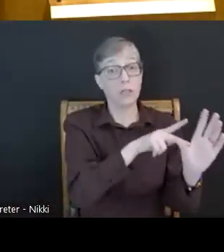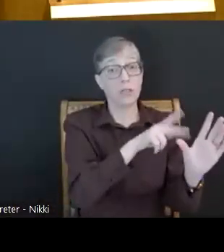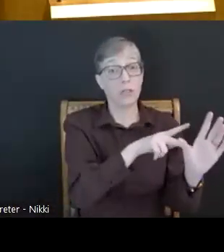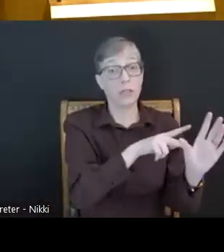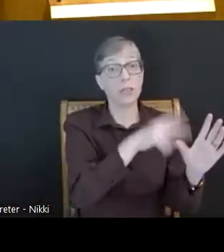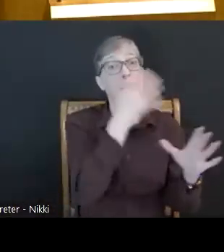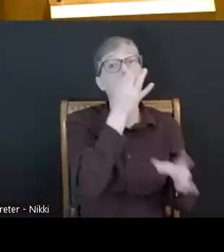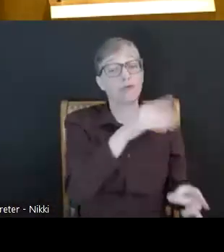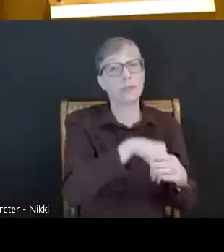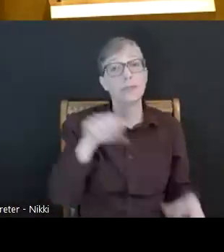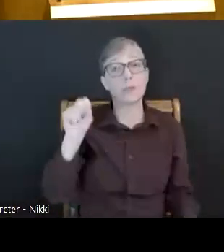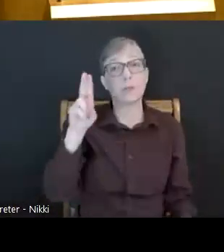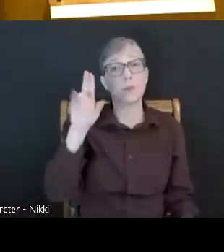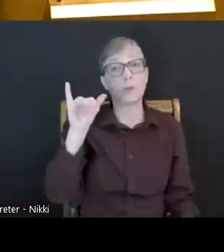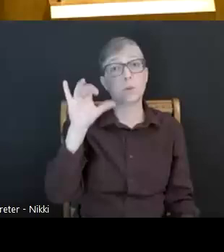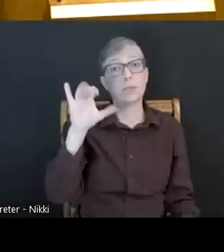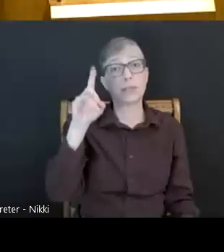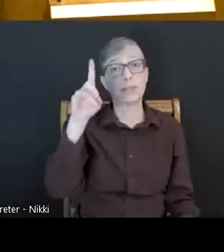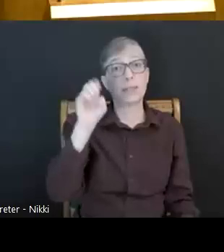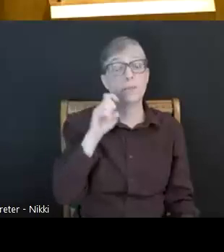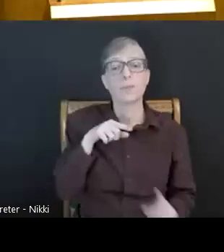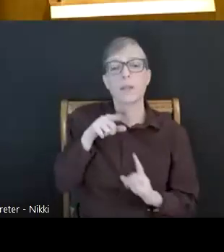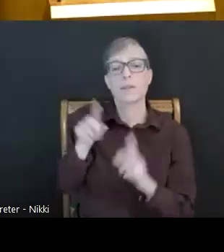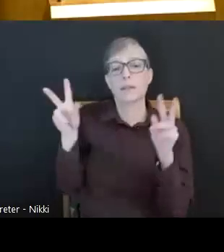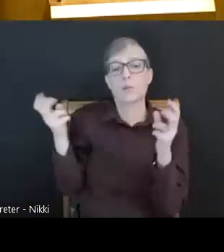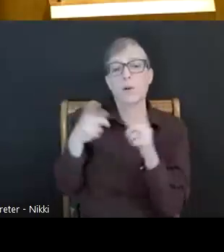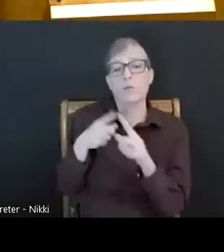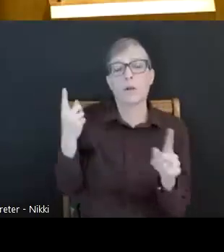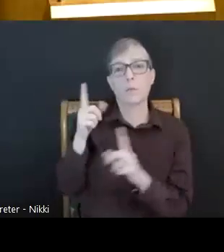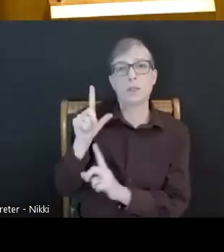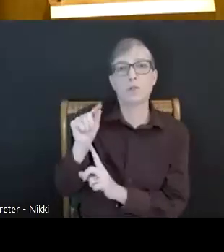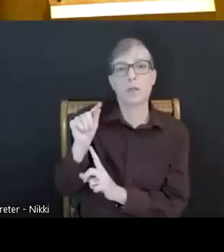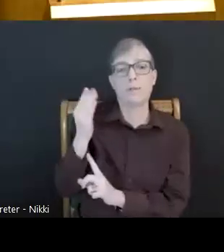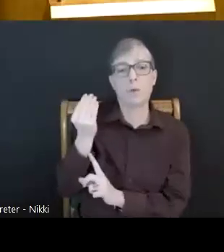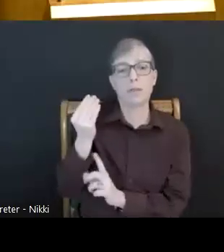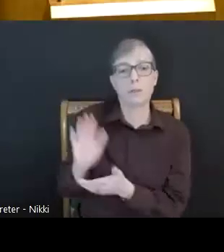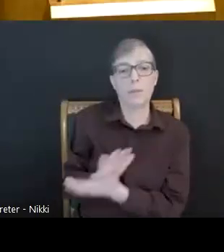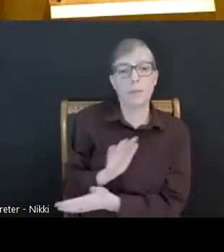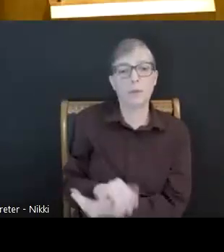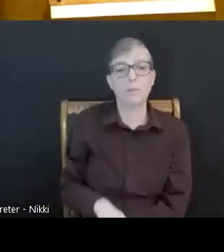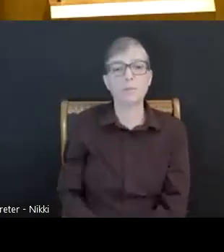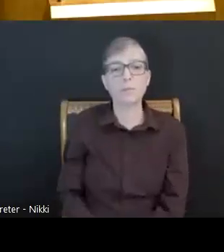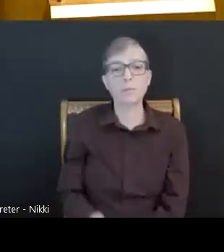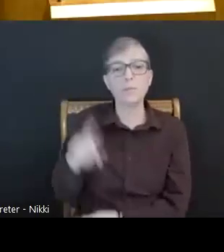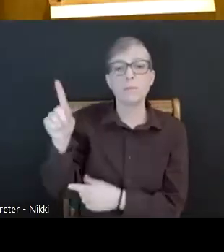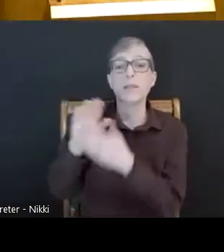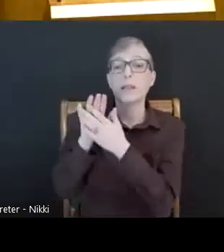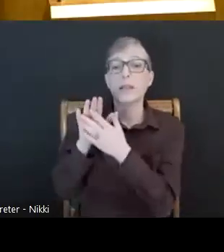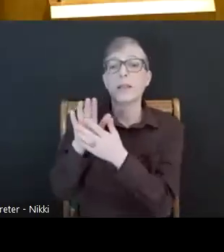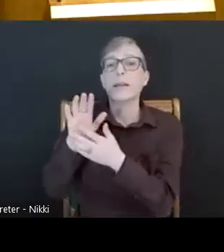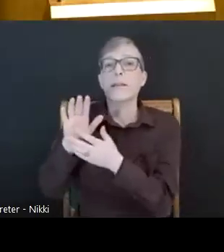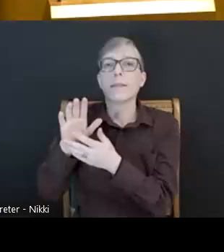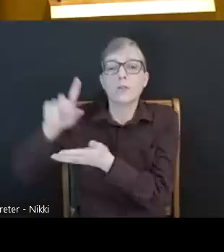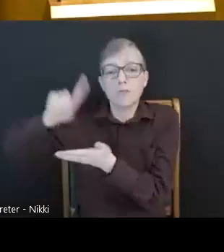This is a quote from a 2014 paper. The literature is silent regarding proper approaches to diagnosing and managing suicidality among patients with